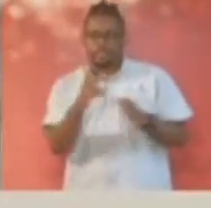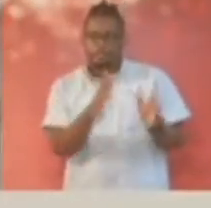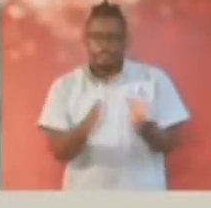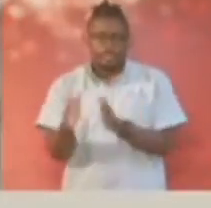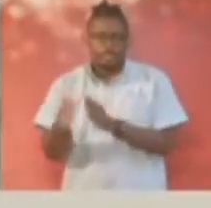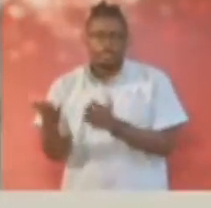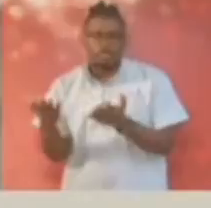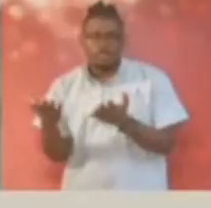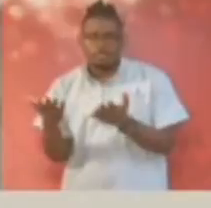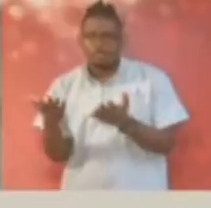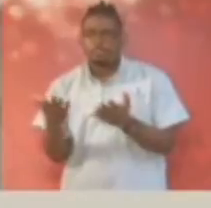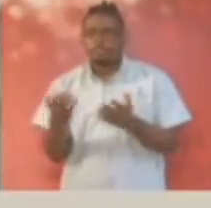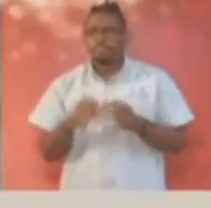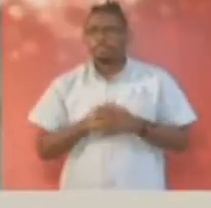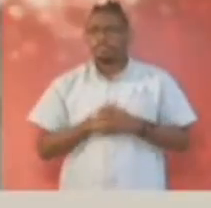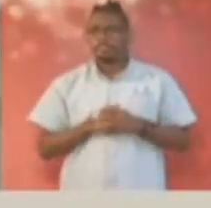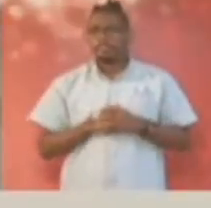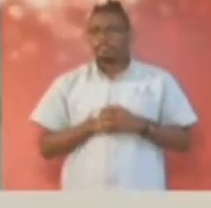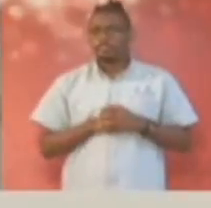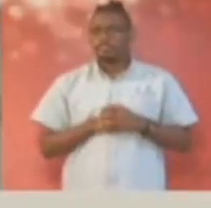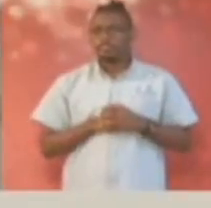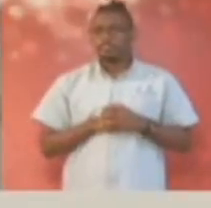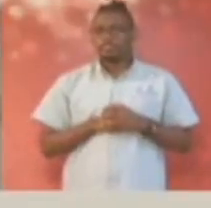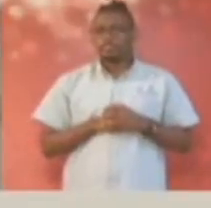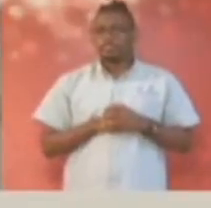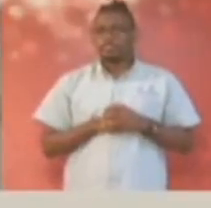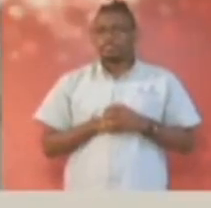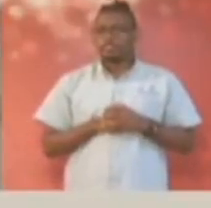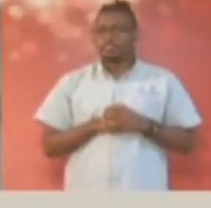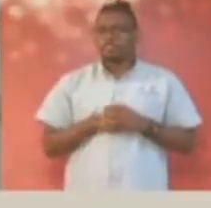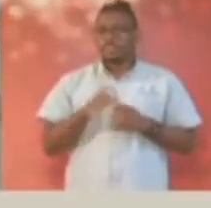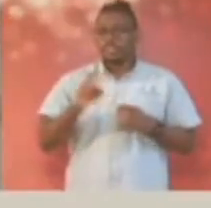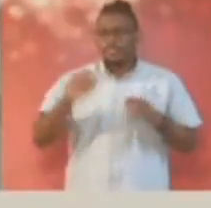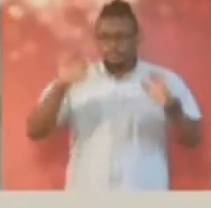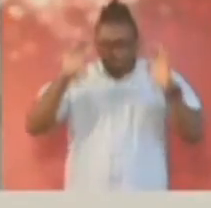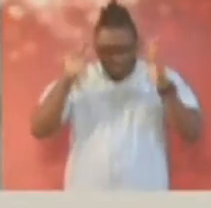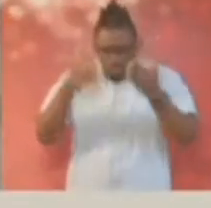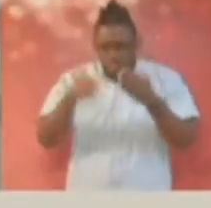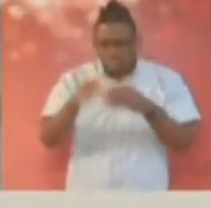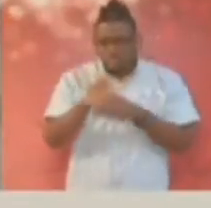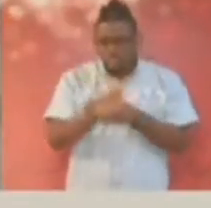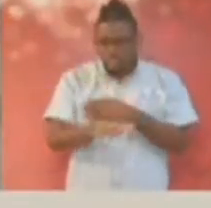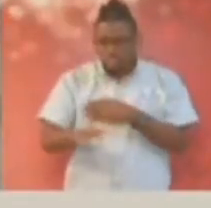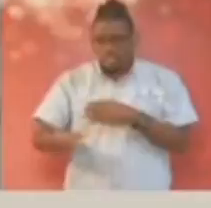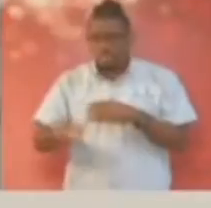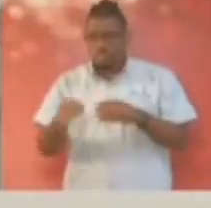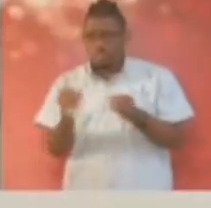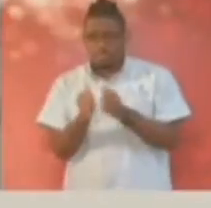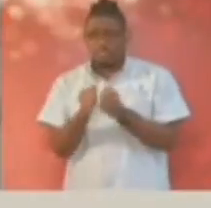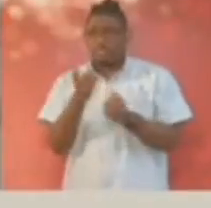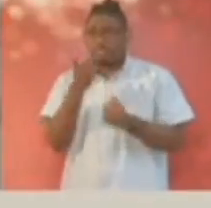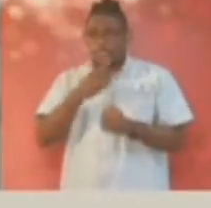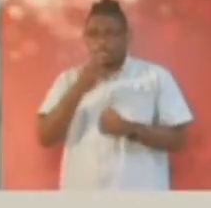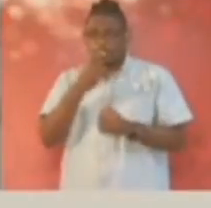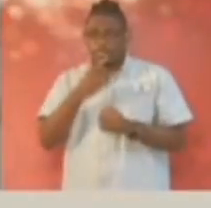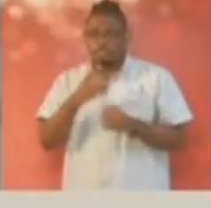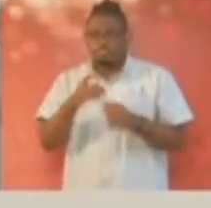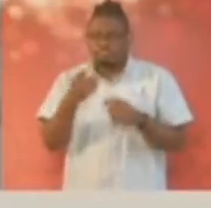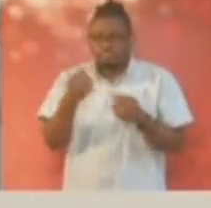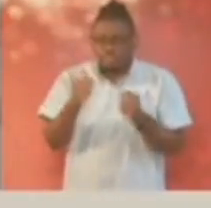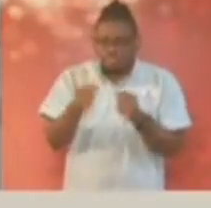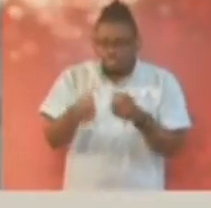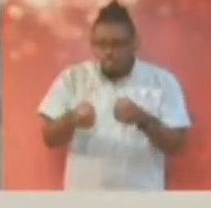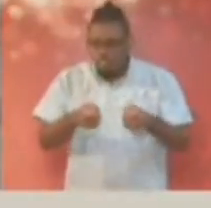the looking at childhood obesity prevention and control. And we've made some interventions over time at